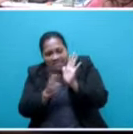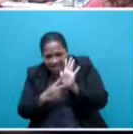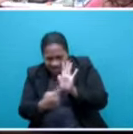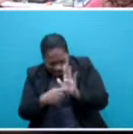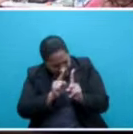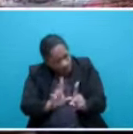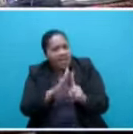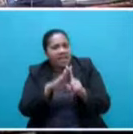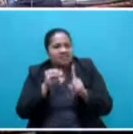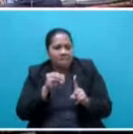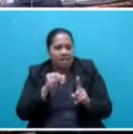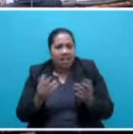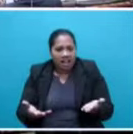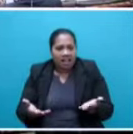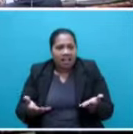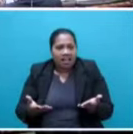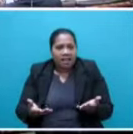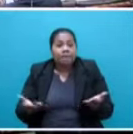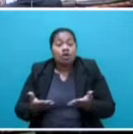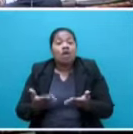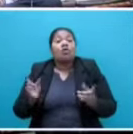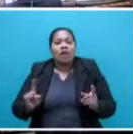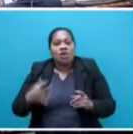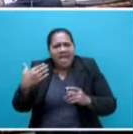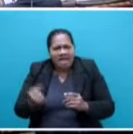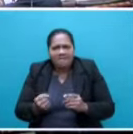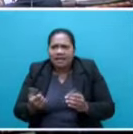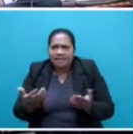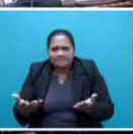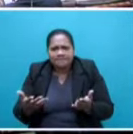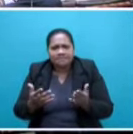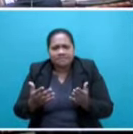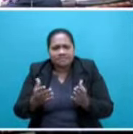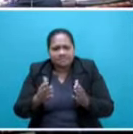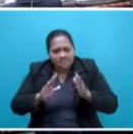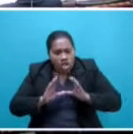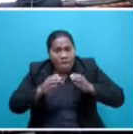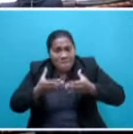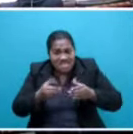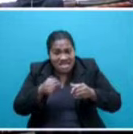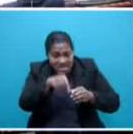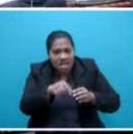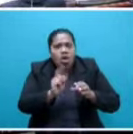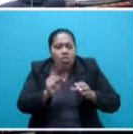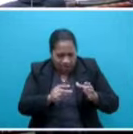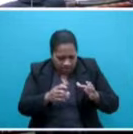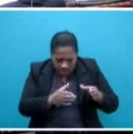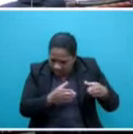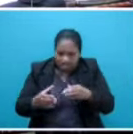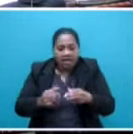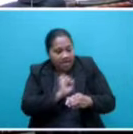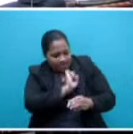where the party had a legislative committee. It was their task to bring 2 bills to every sitting of